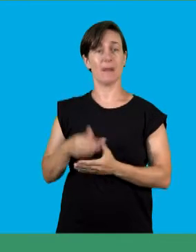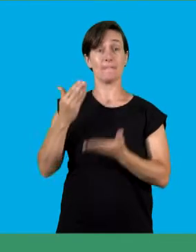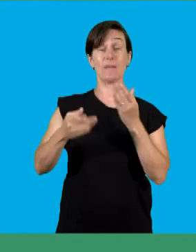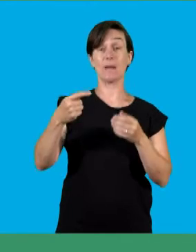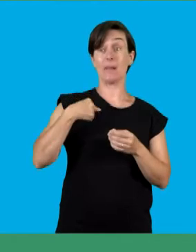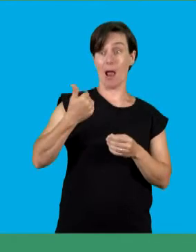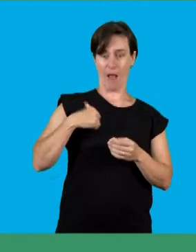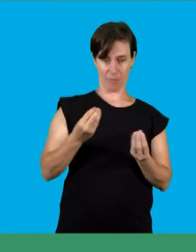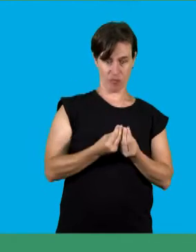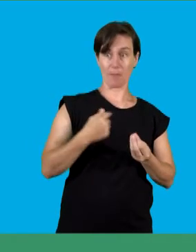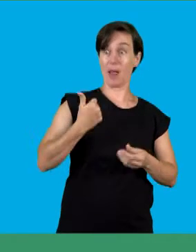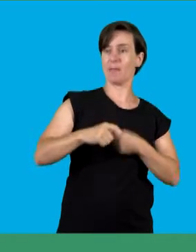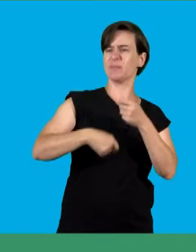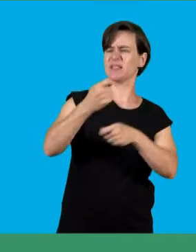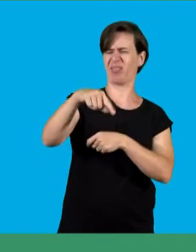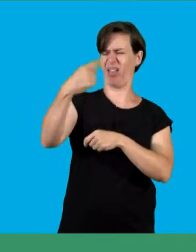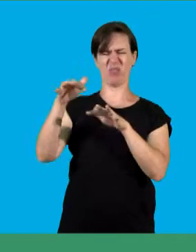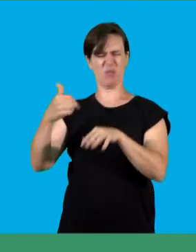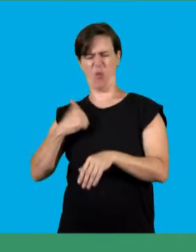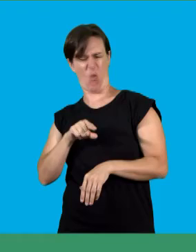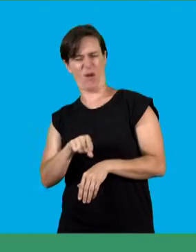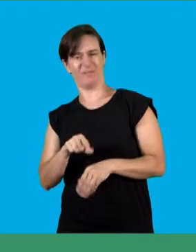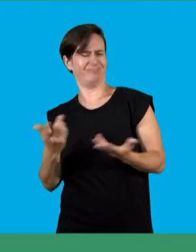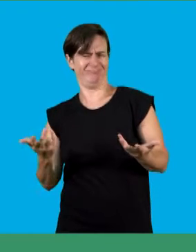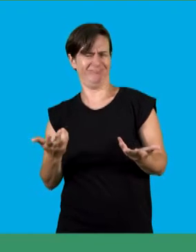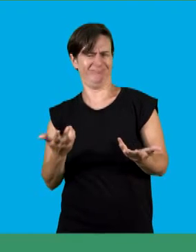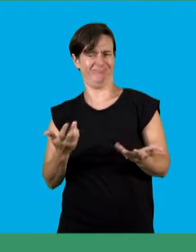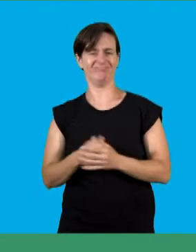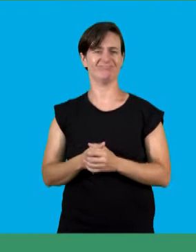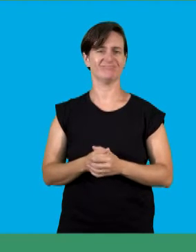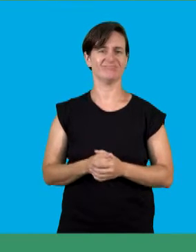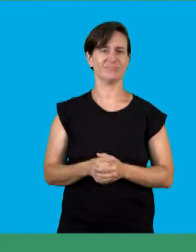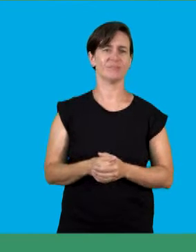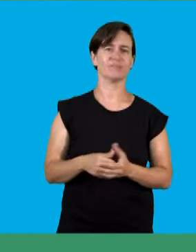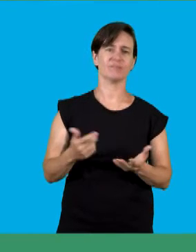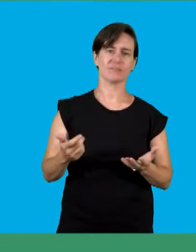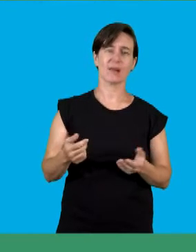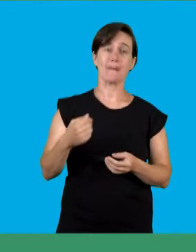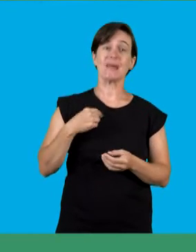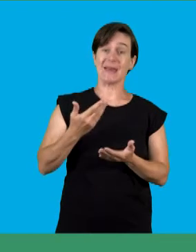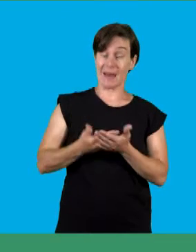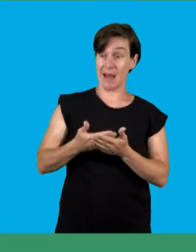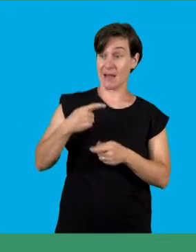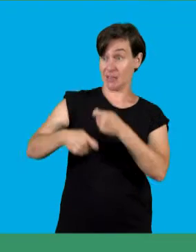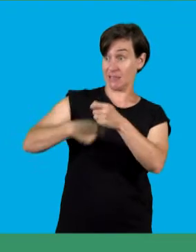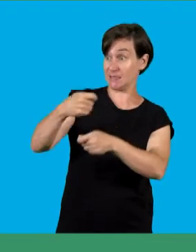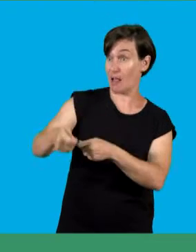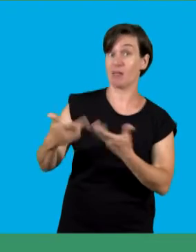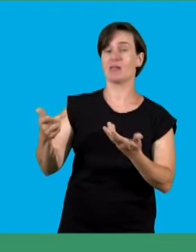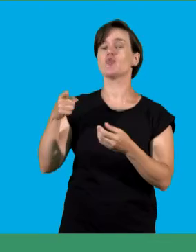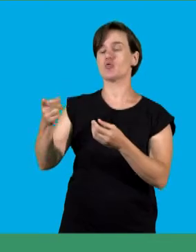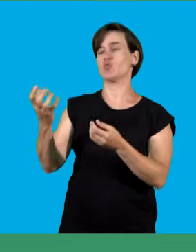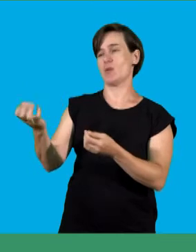There's no point in selling something that will not meet the needs or desires, or that can be sold or leased to earn an